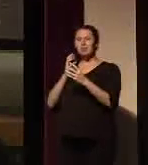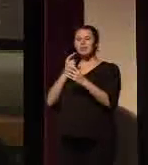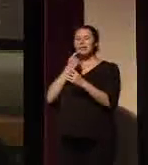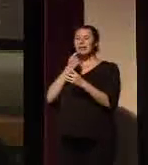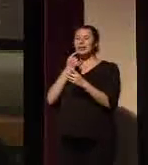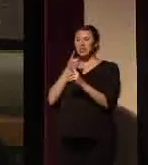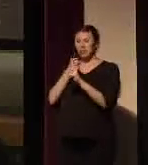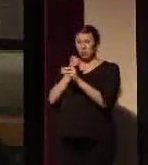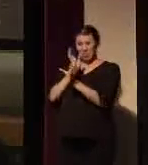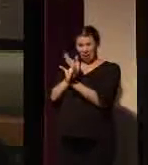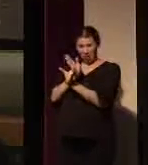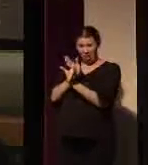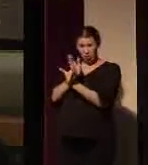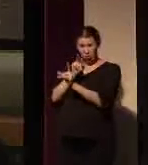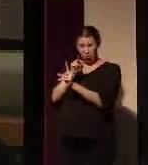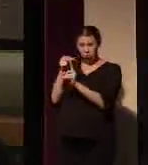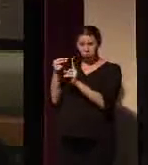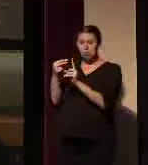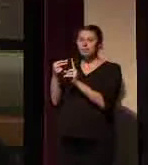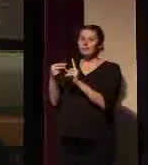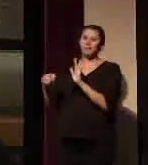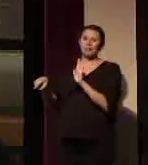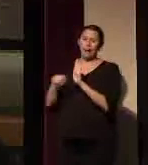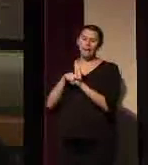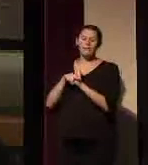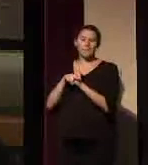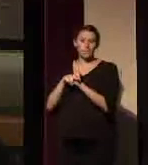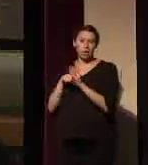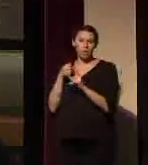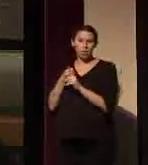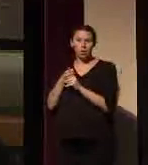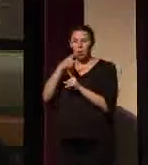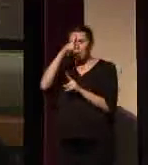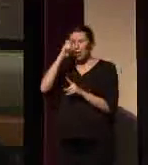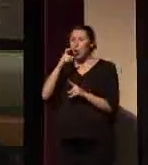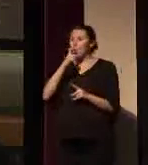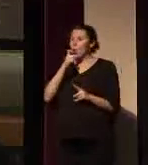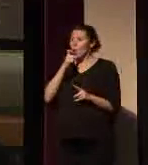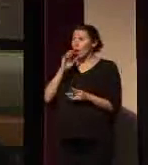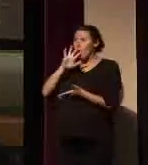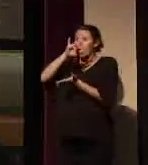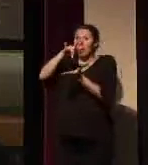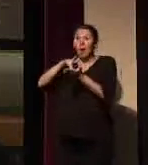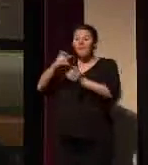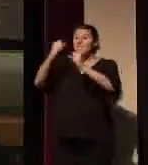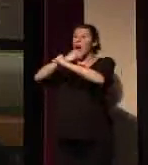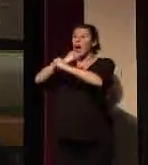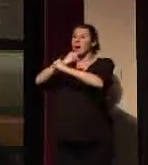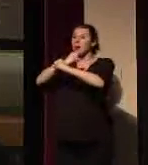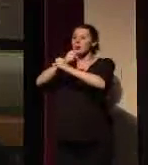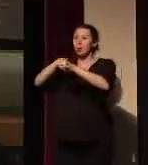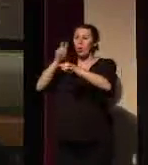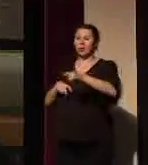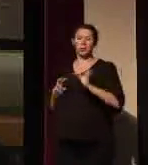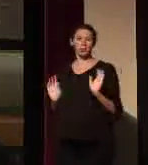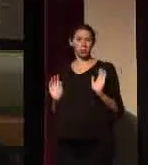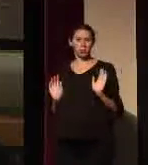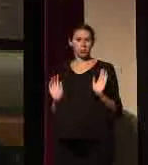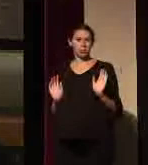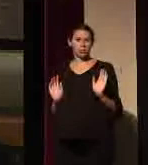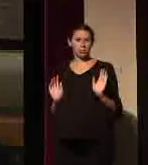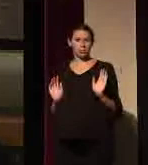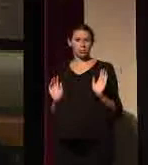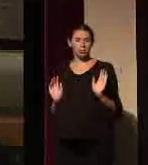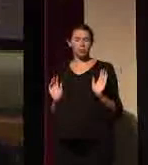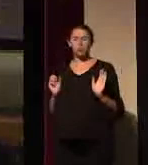standpoint, it has had a kind of a negative impact, because who quits right in the middle of a fight? And so for a